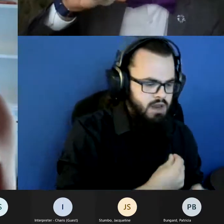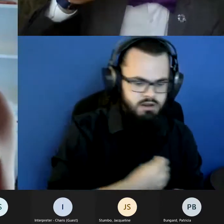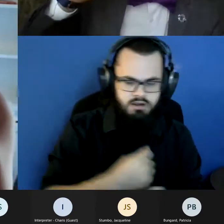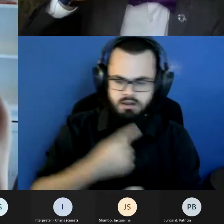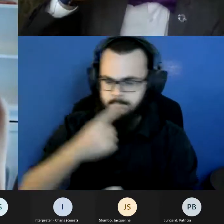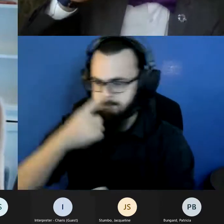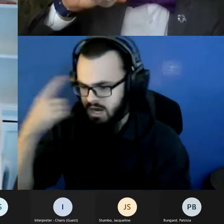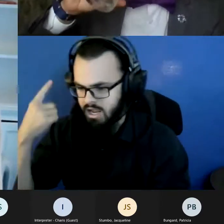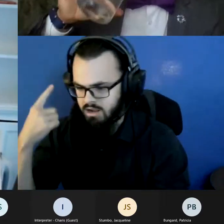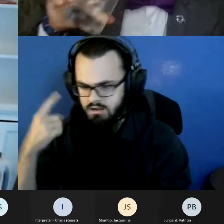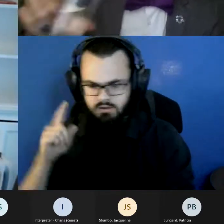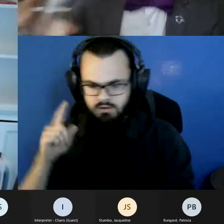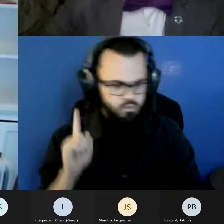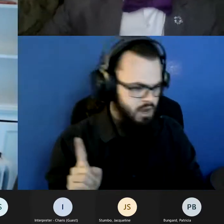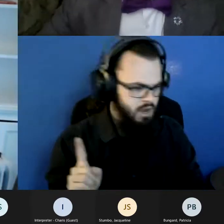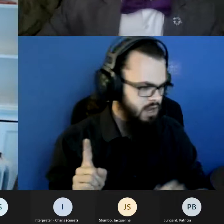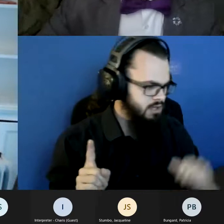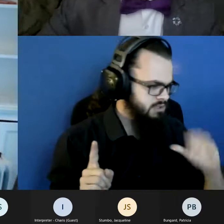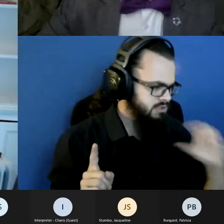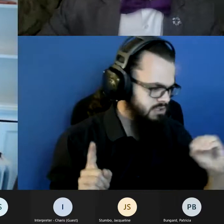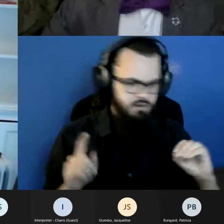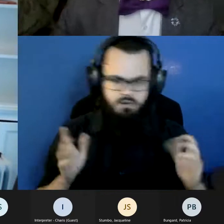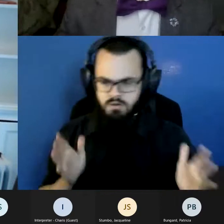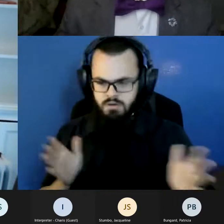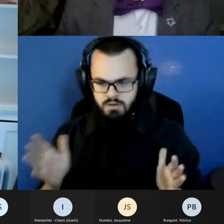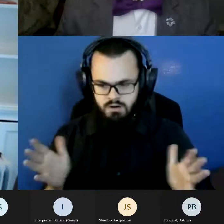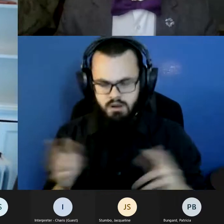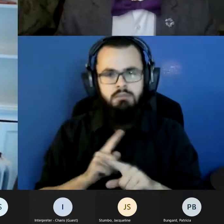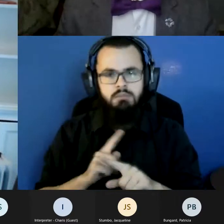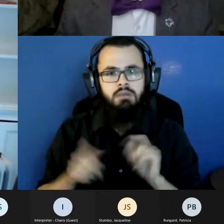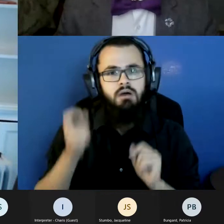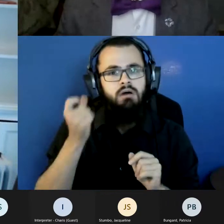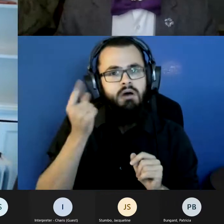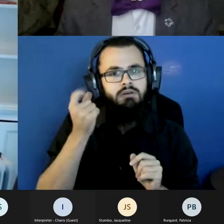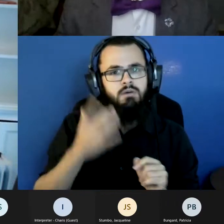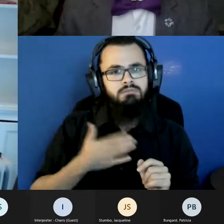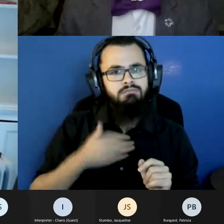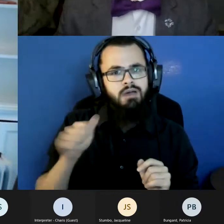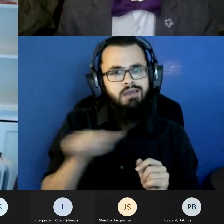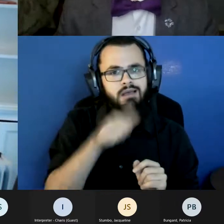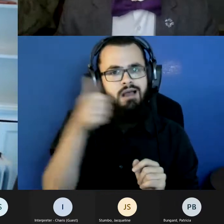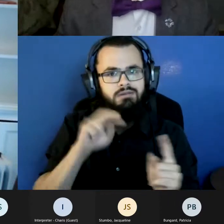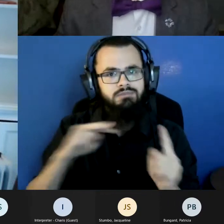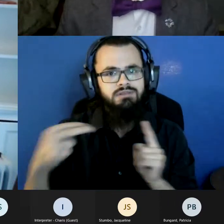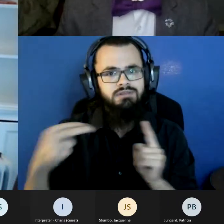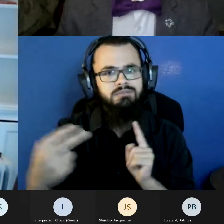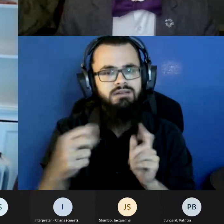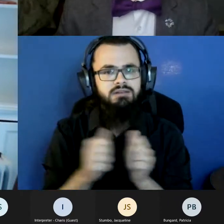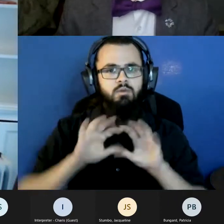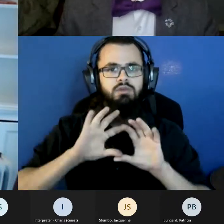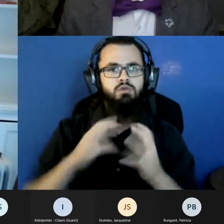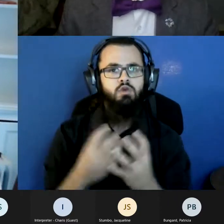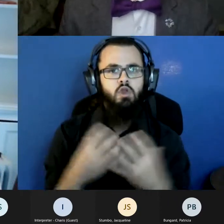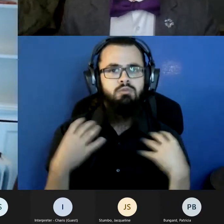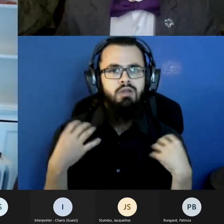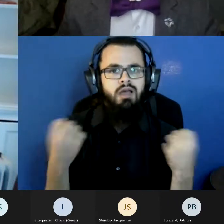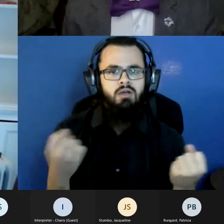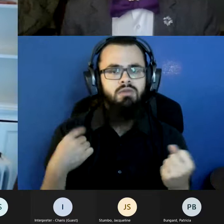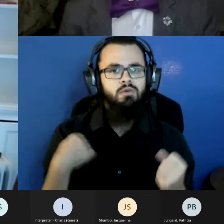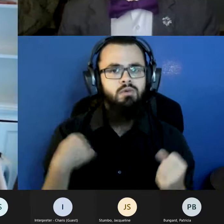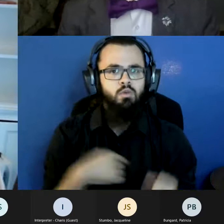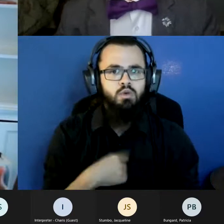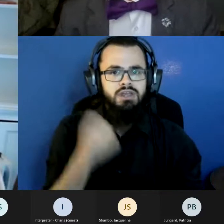health. And that side of me is saying, but these are people. These are people, and we know from global health that when we mandate things